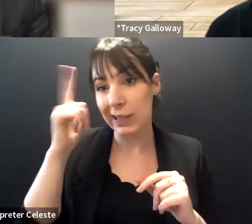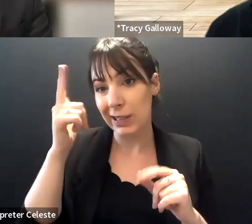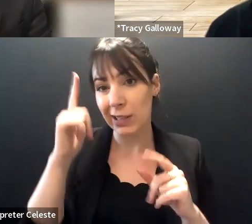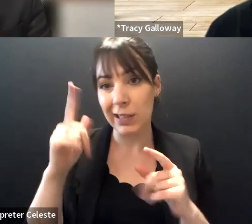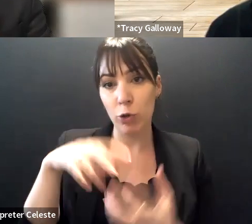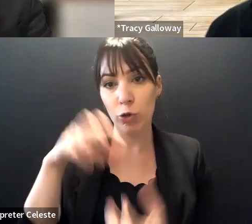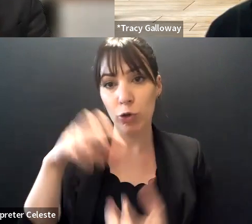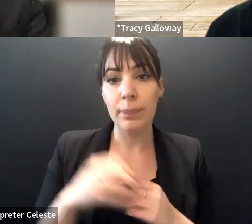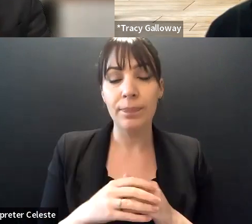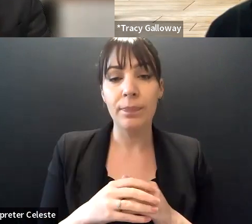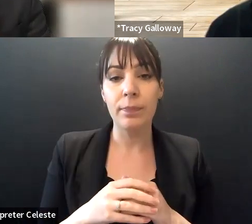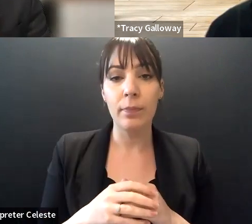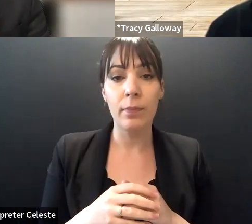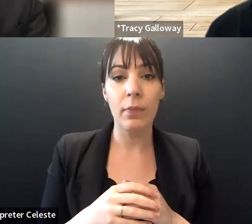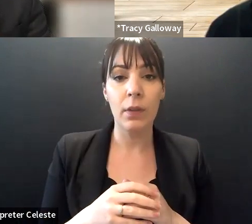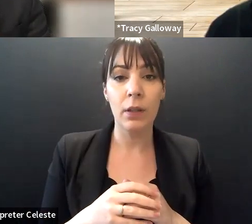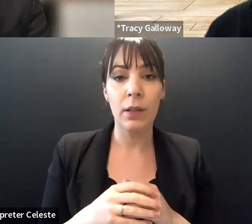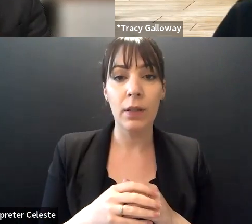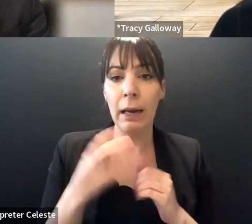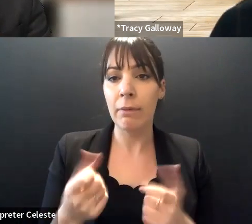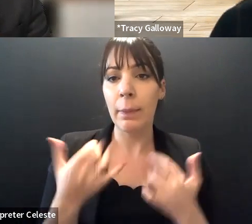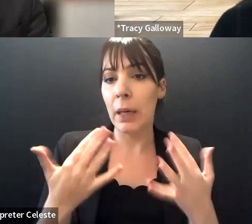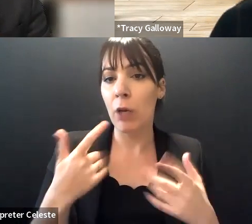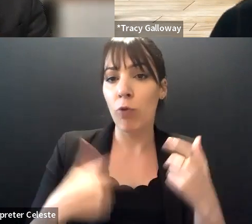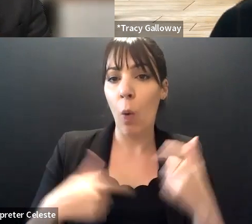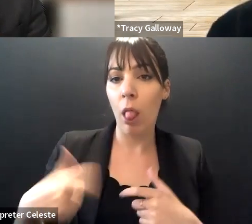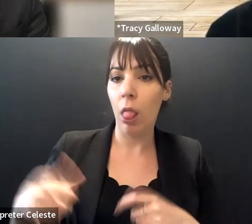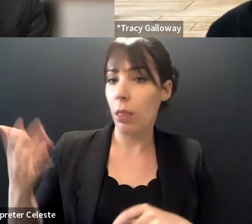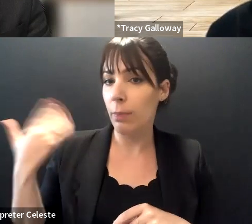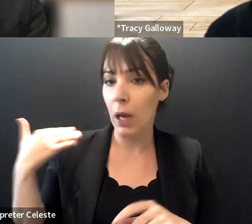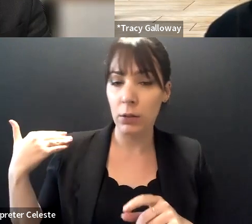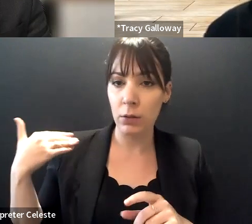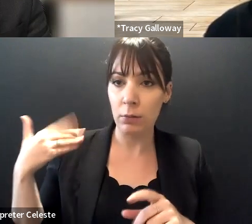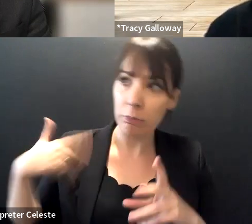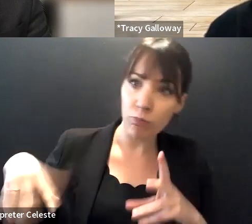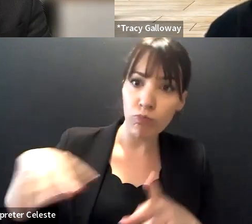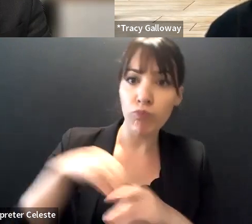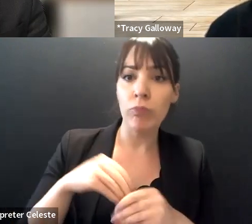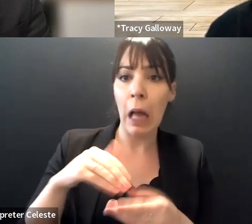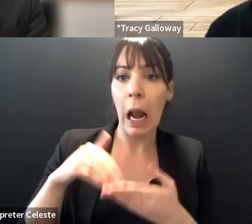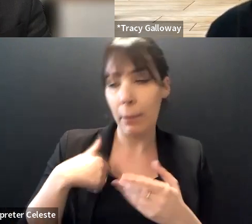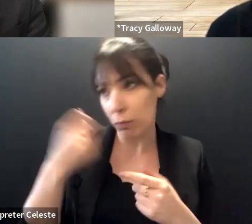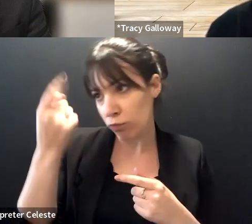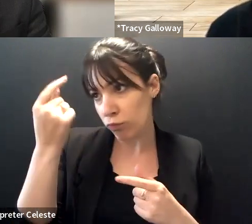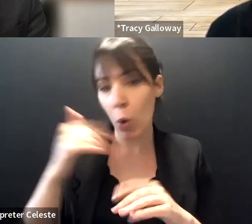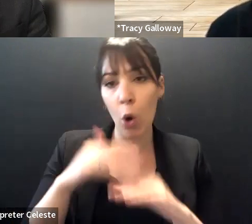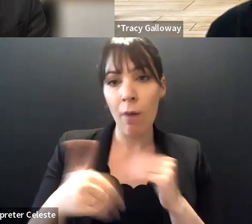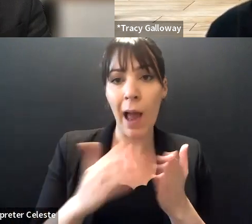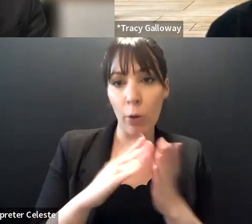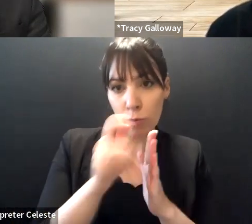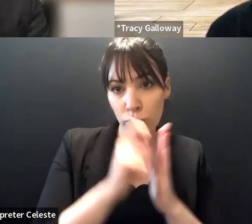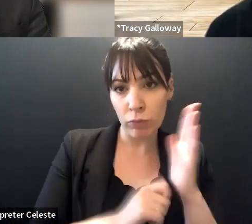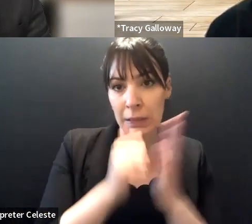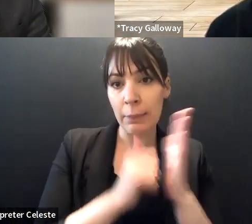really given me an experience of being able to build curriculum and build subject